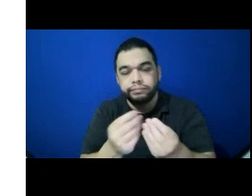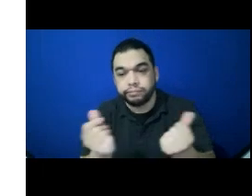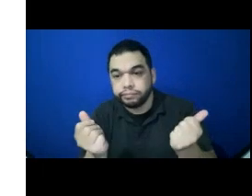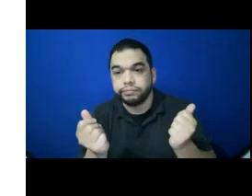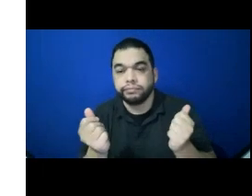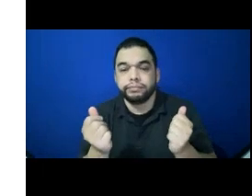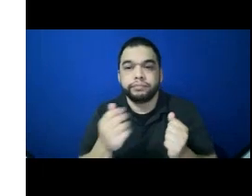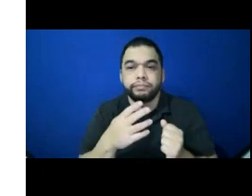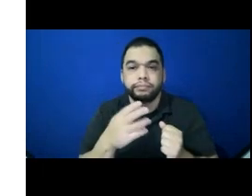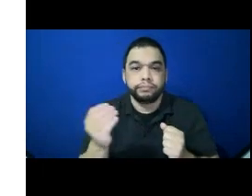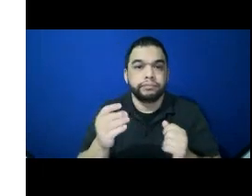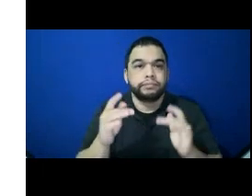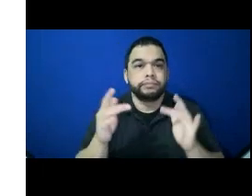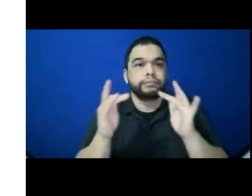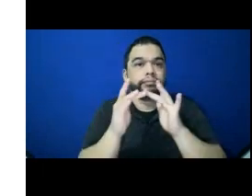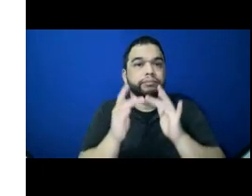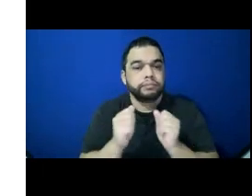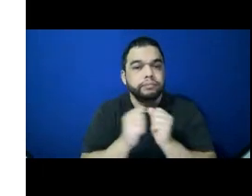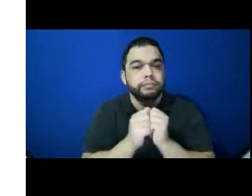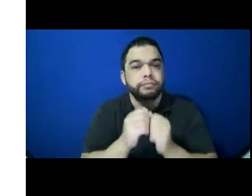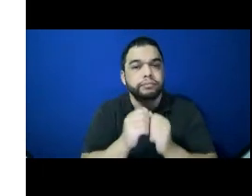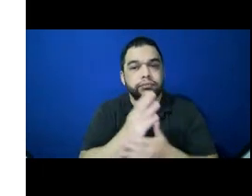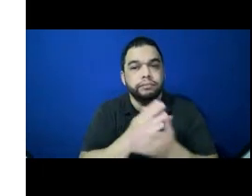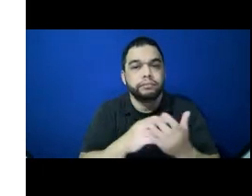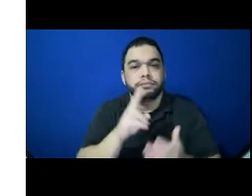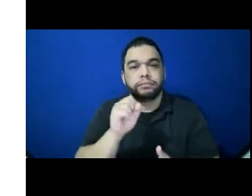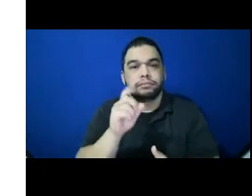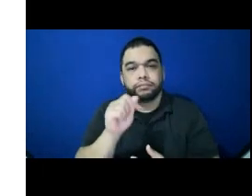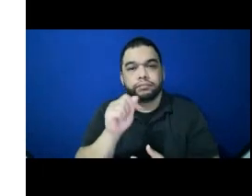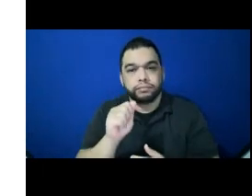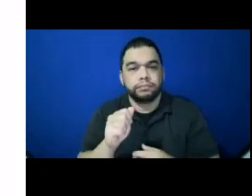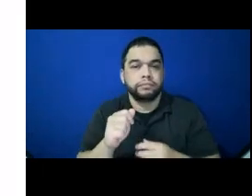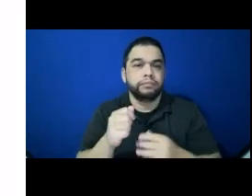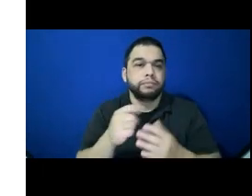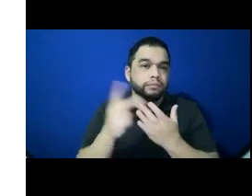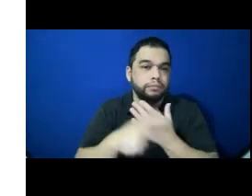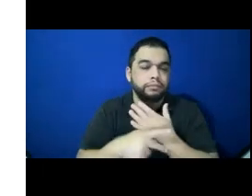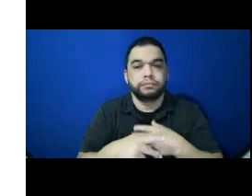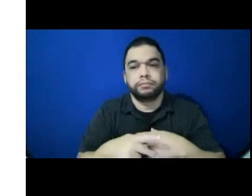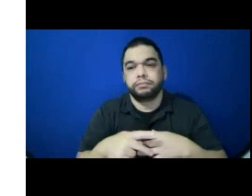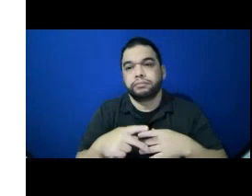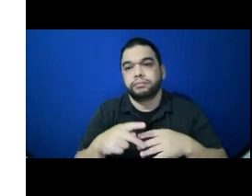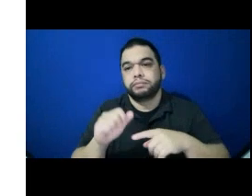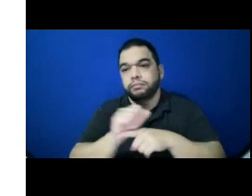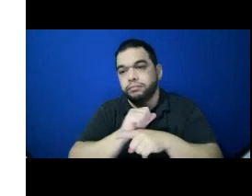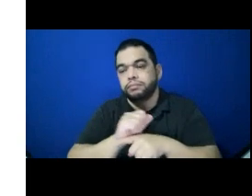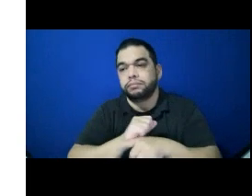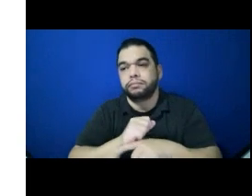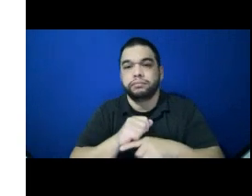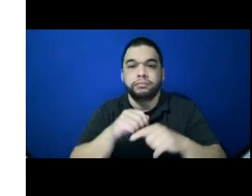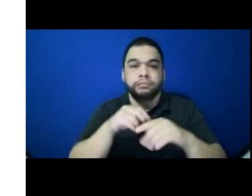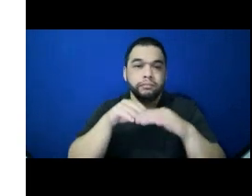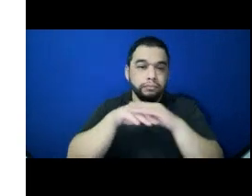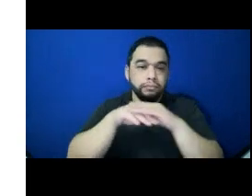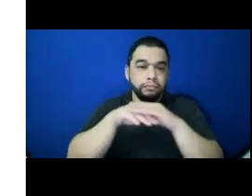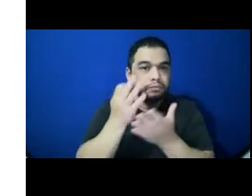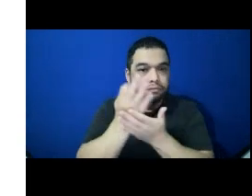some of the USDA programs, practices, incentives, and funds that might help